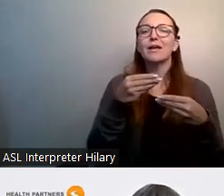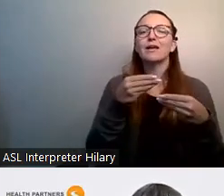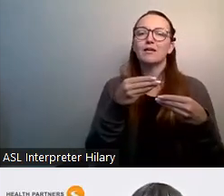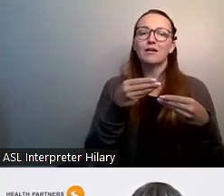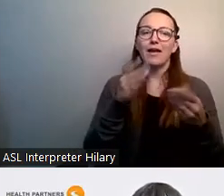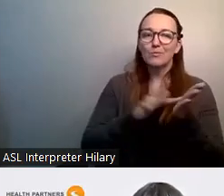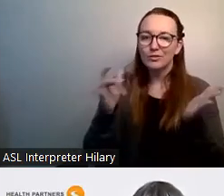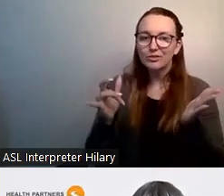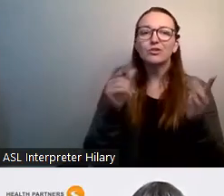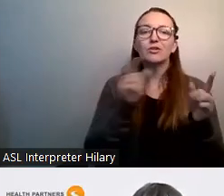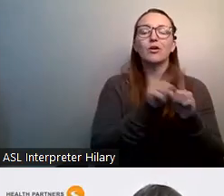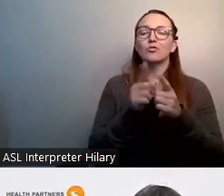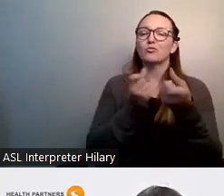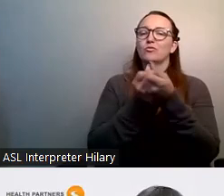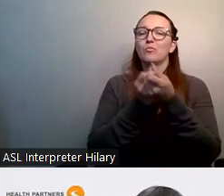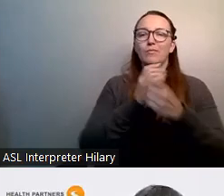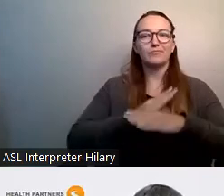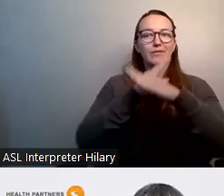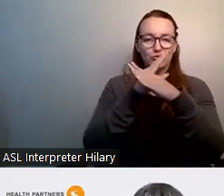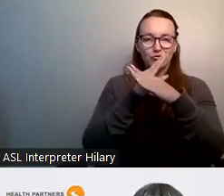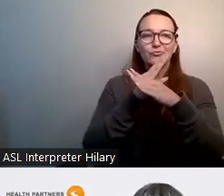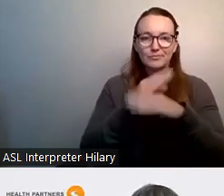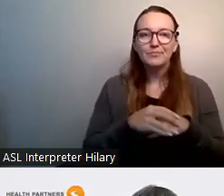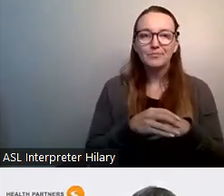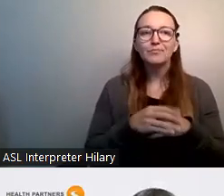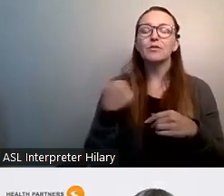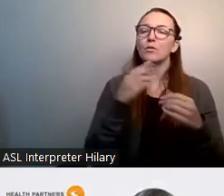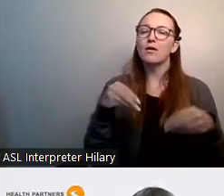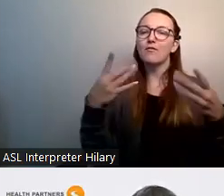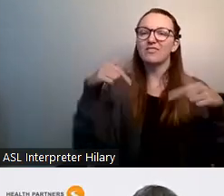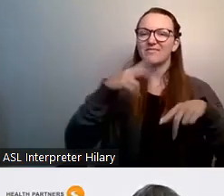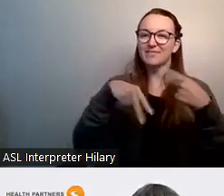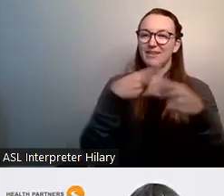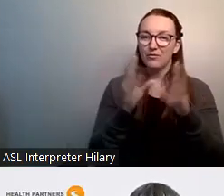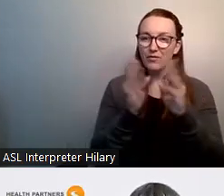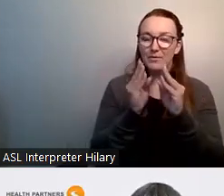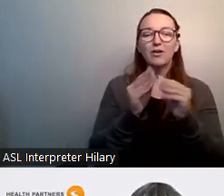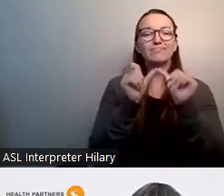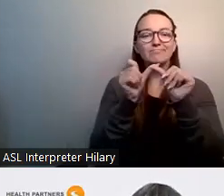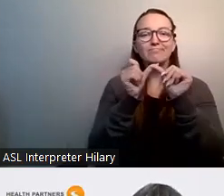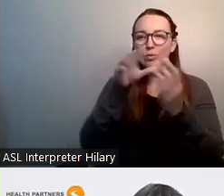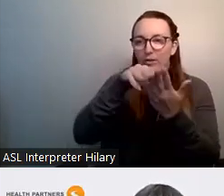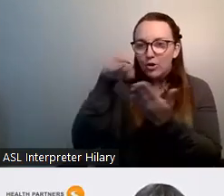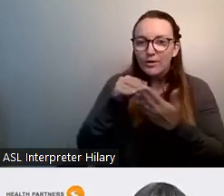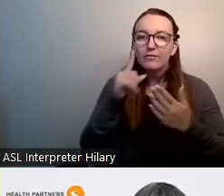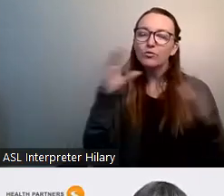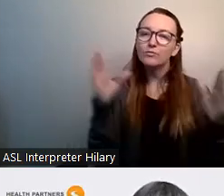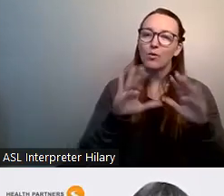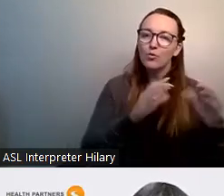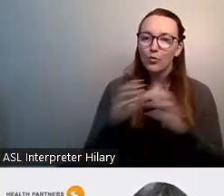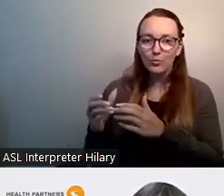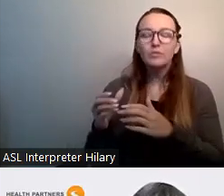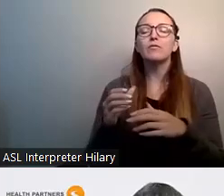efforts. We offer webinars like the one today, ongoing learning collaboratives for small groups, and we have